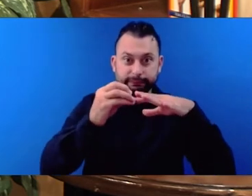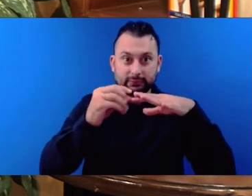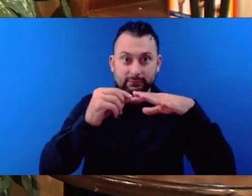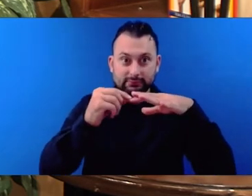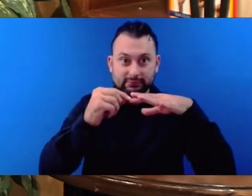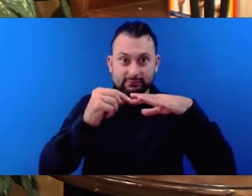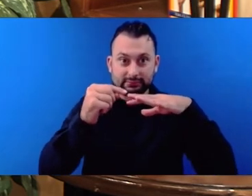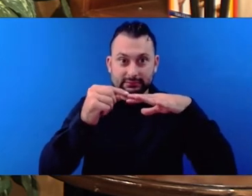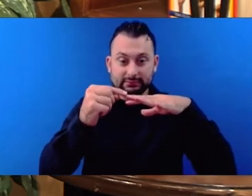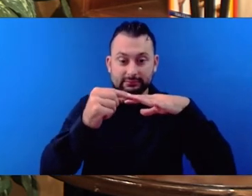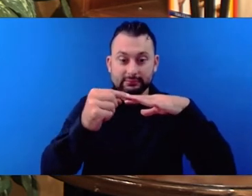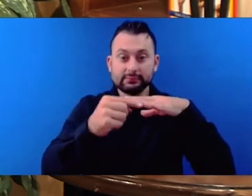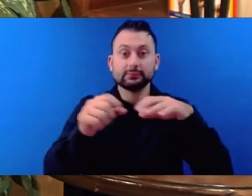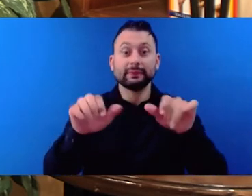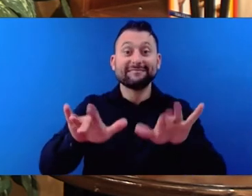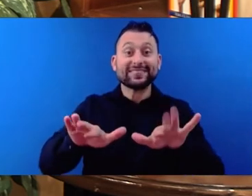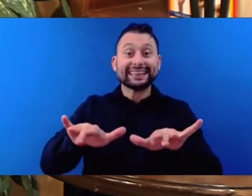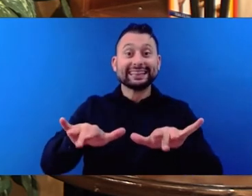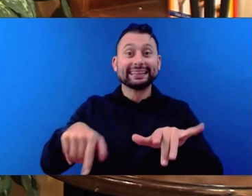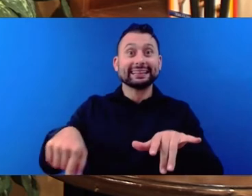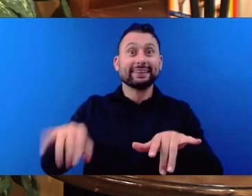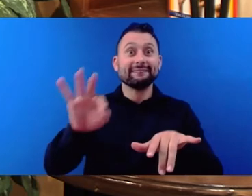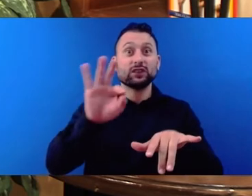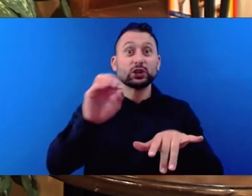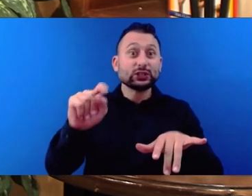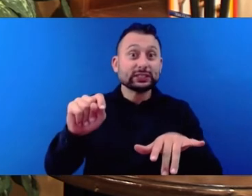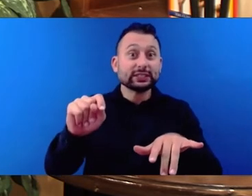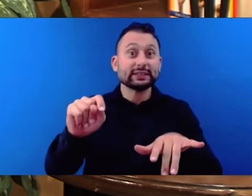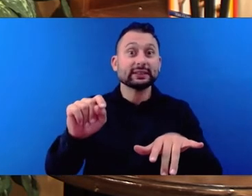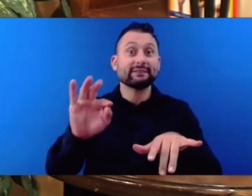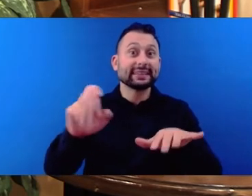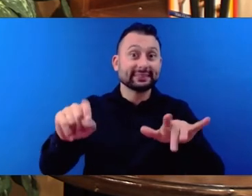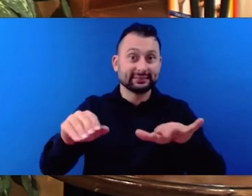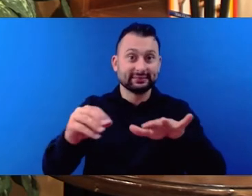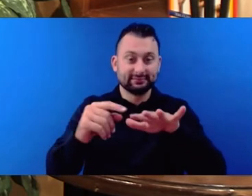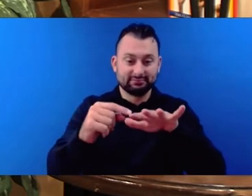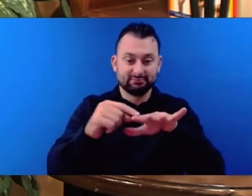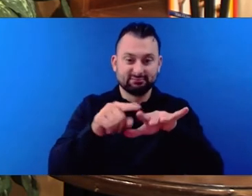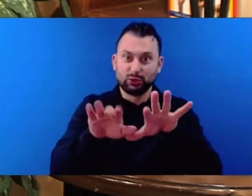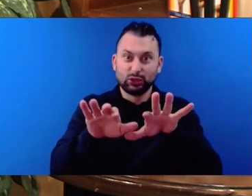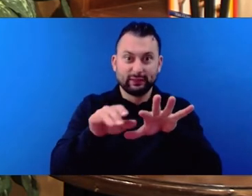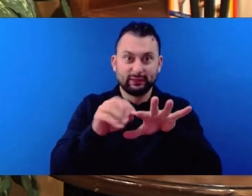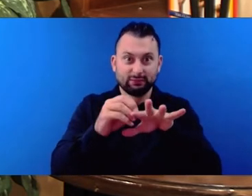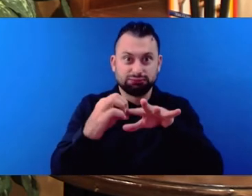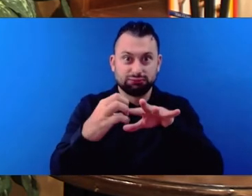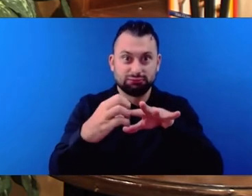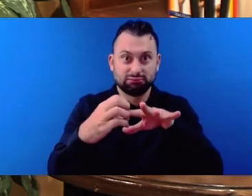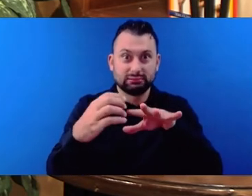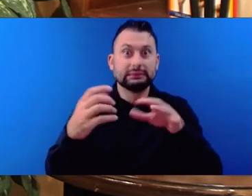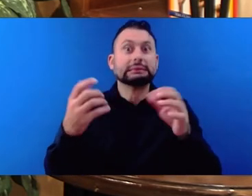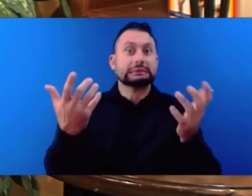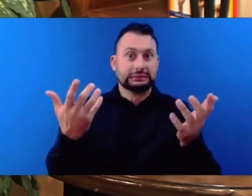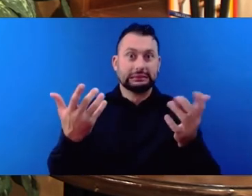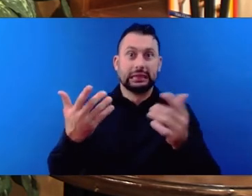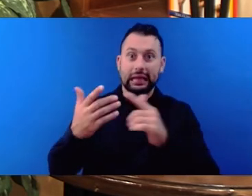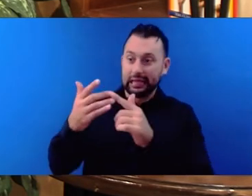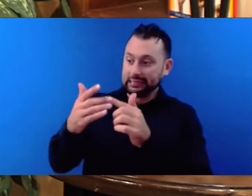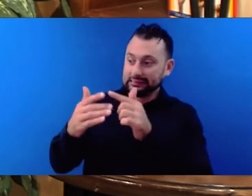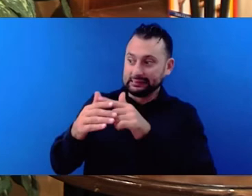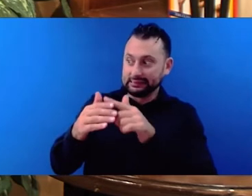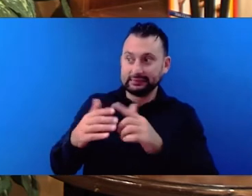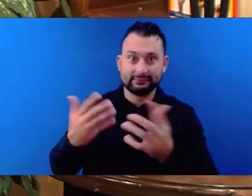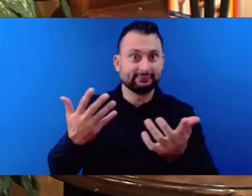those nerves that are in our hands and feet. We can see damage to the kidney, so having some chronic